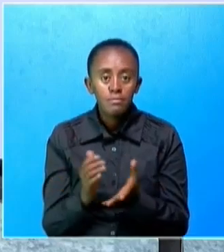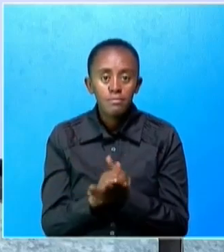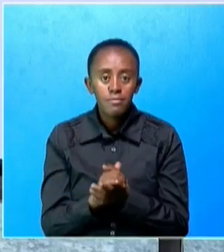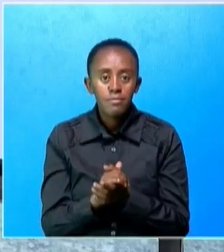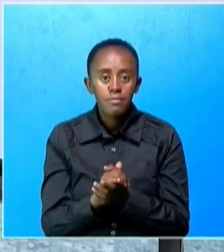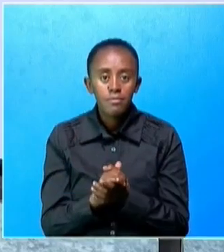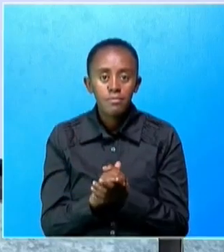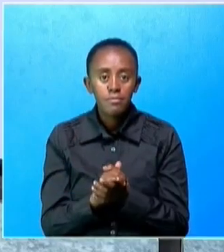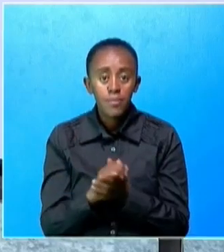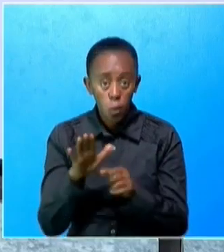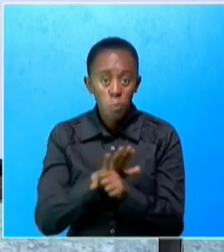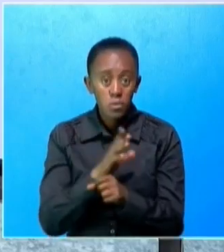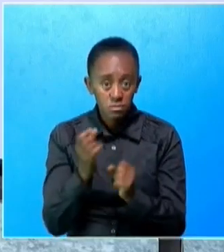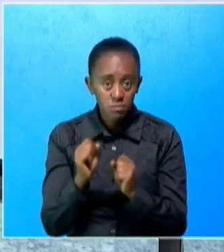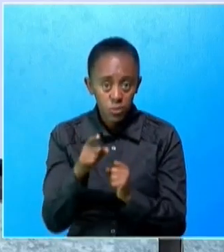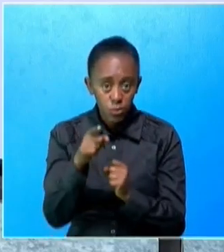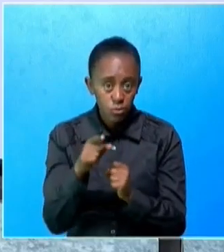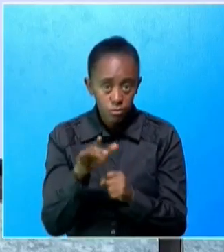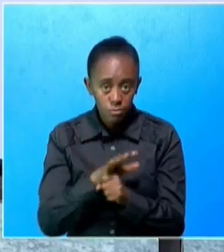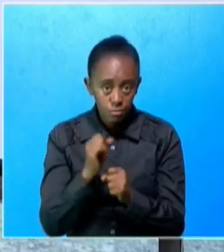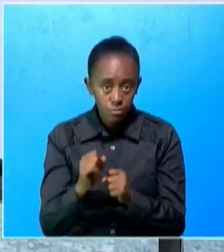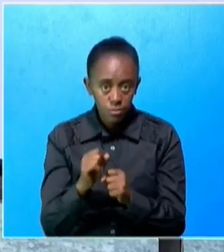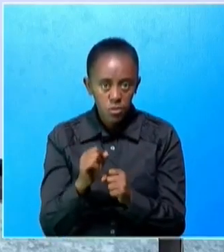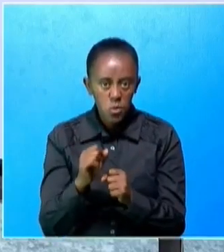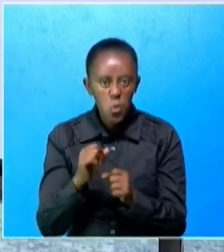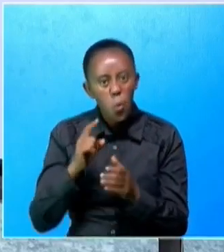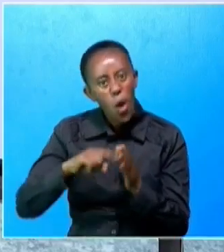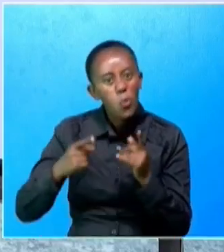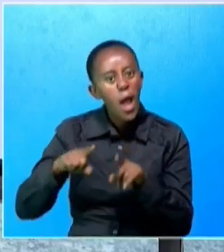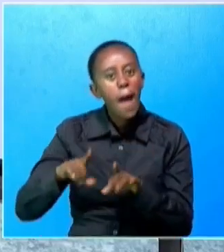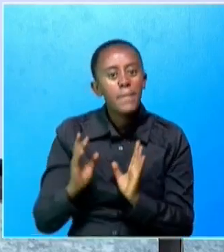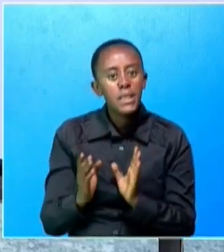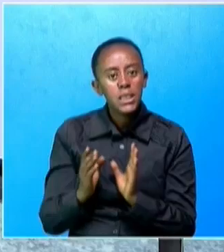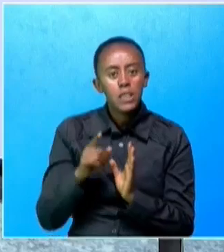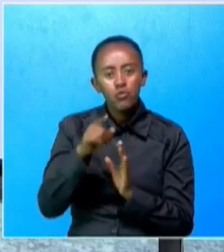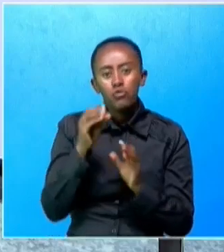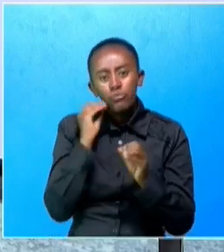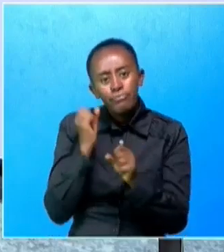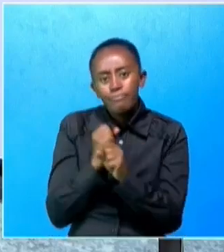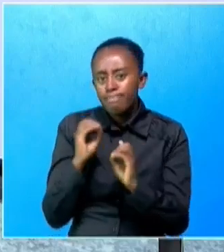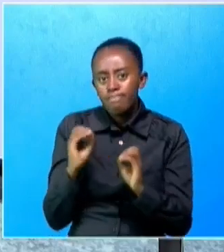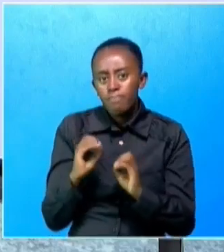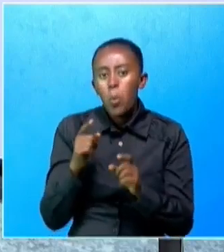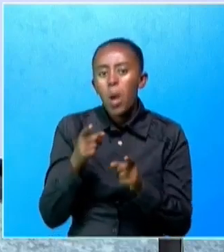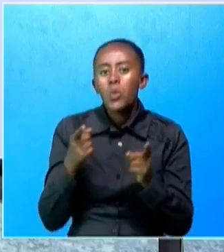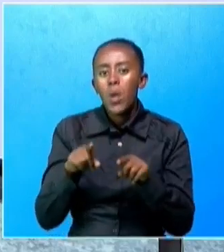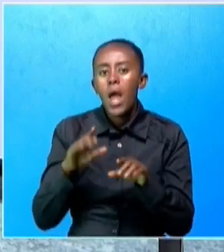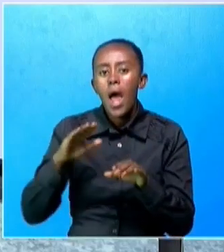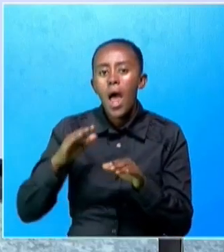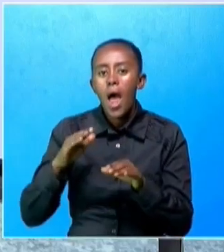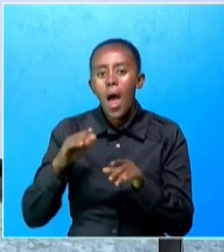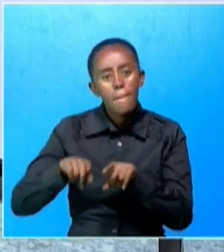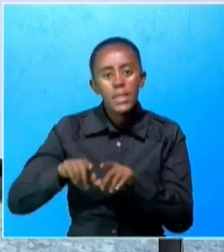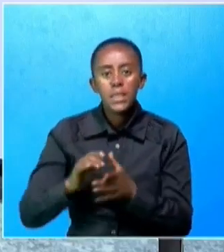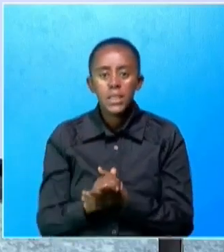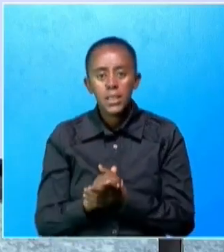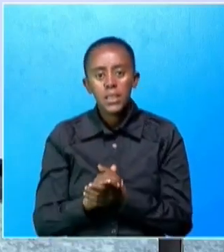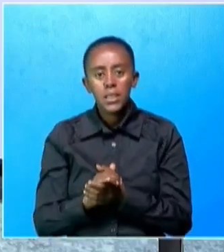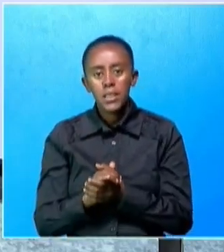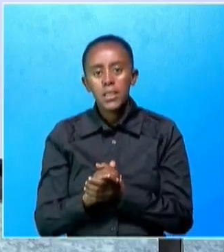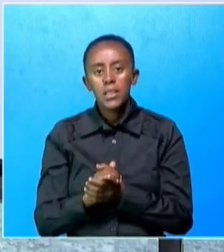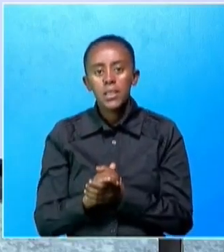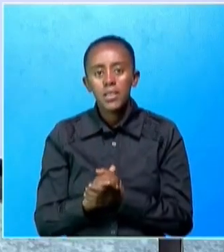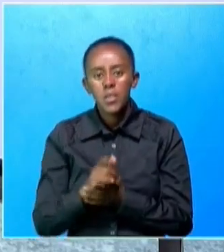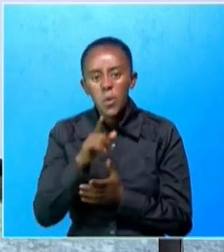would you like to complete the sentence? What will happen? If you didn't do your homework, what happened to the feeling of